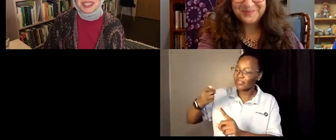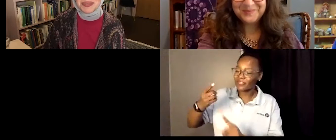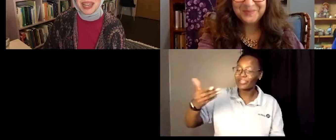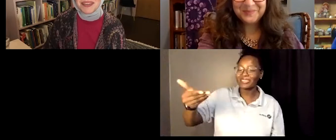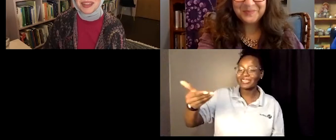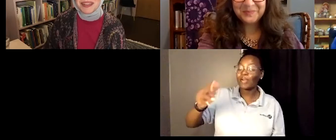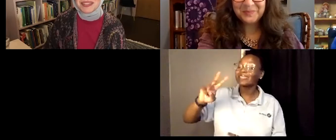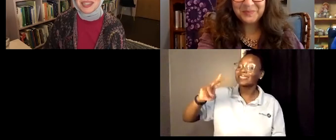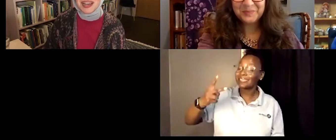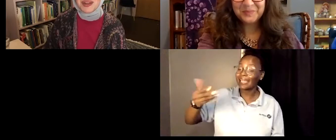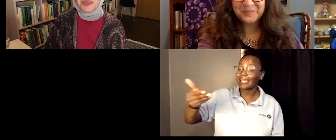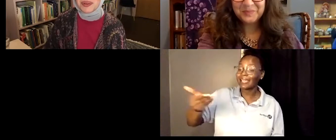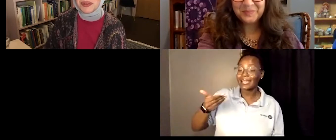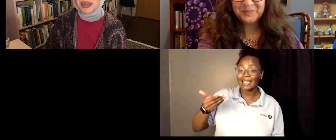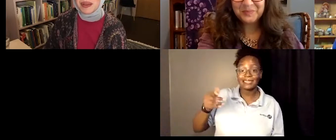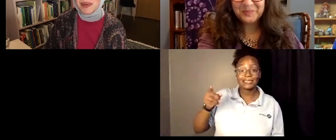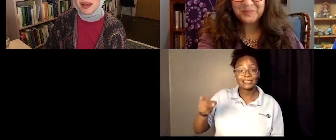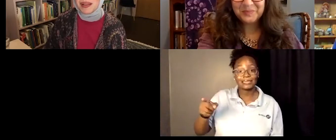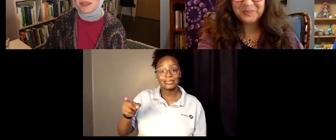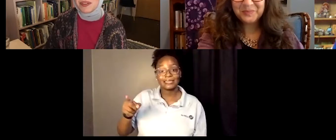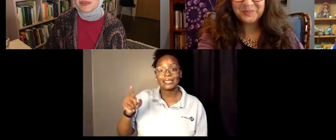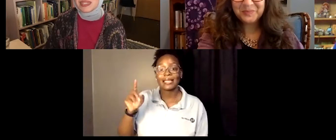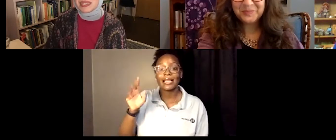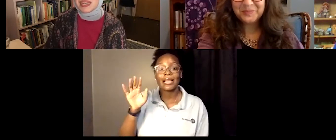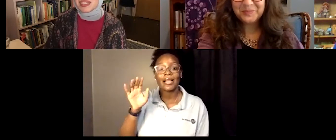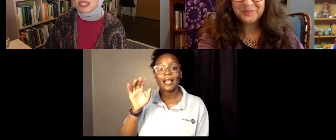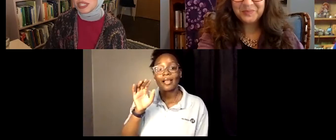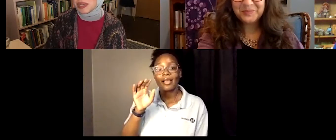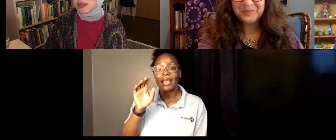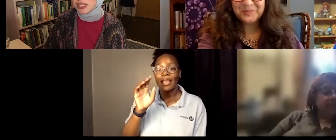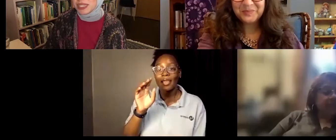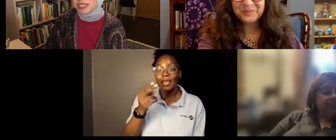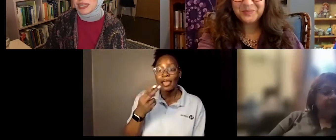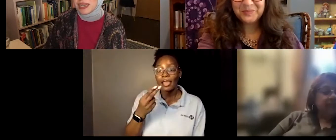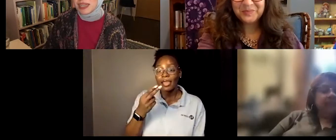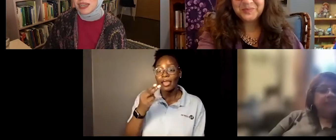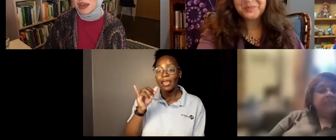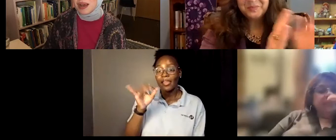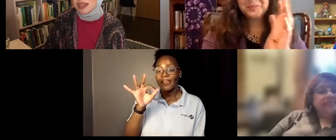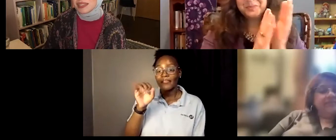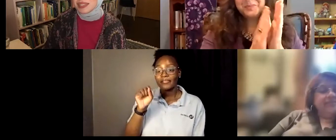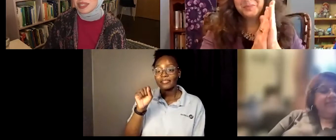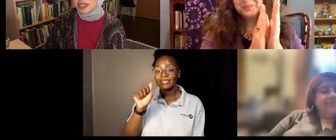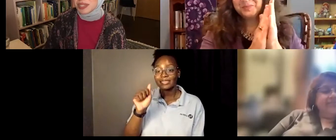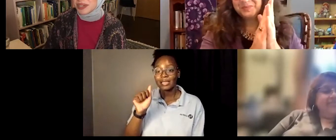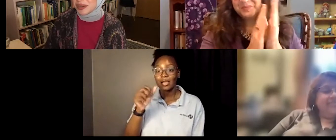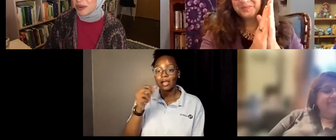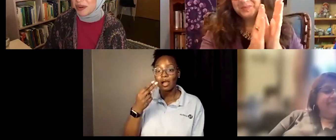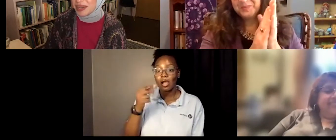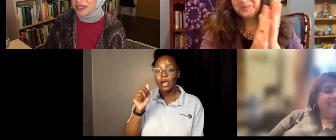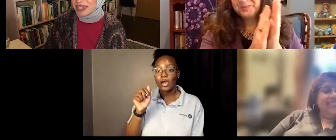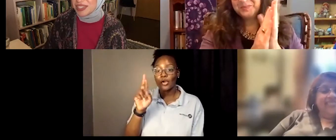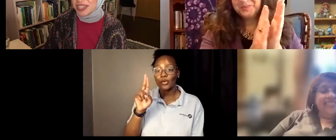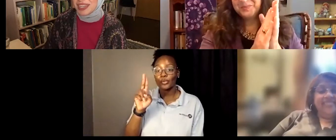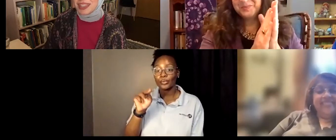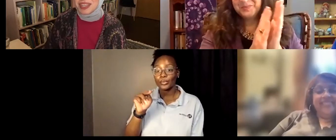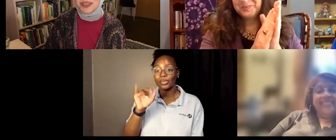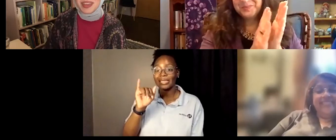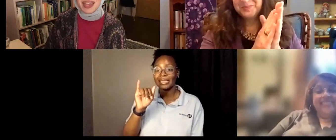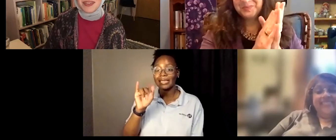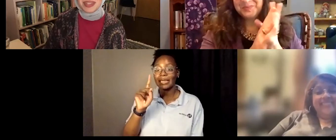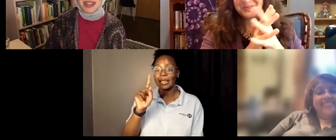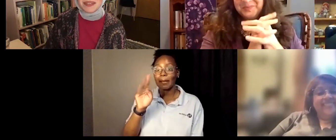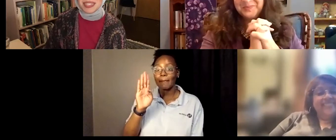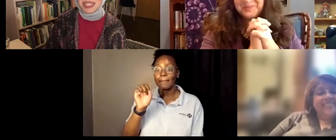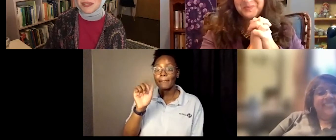All right, so we have Hifsa Haroon Iqbal from Nisa Nashim, which is a sister organization in the